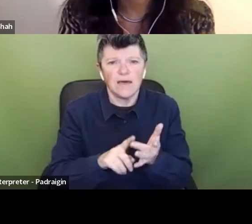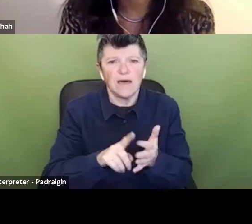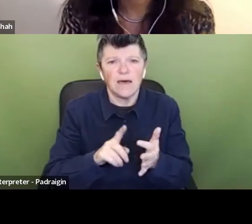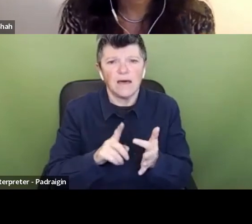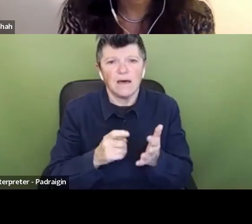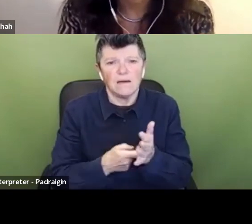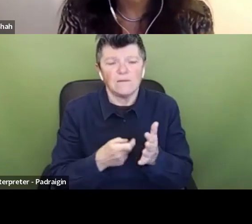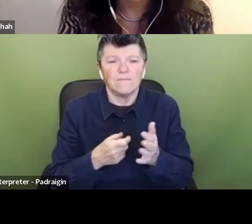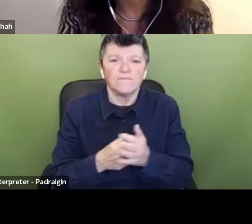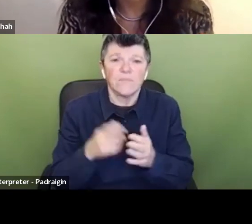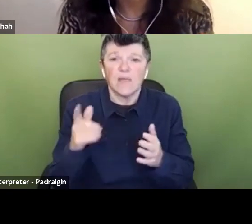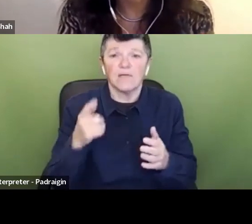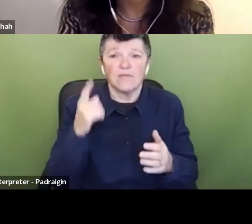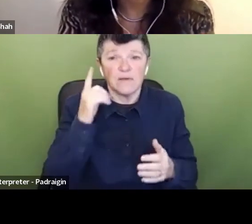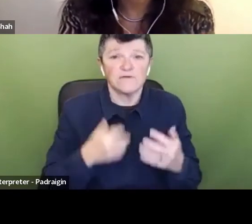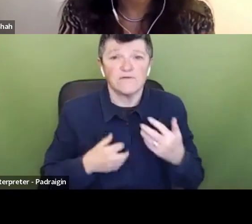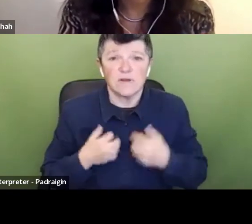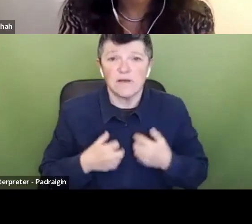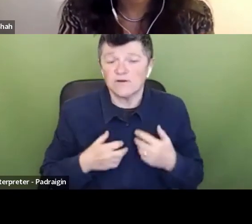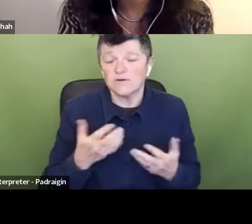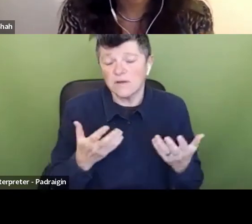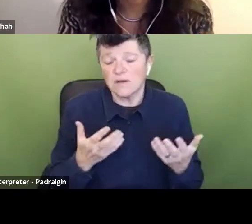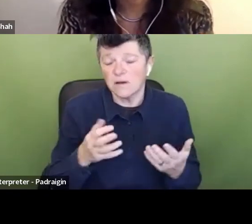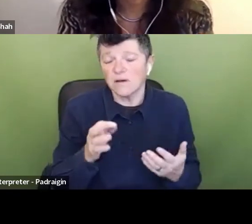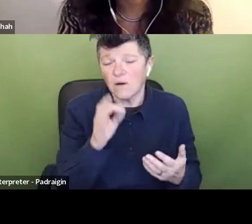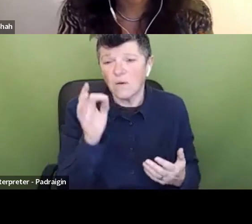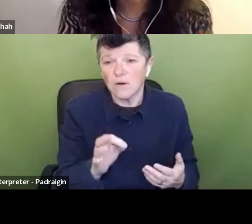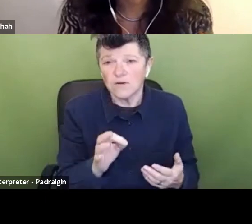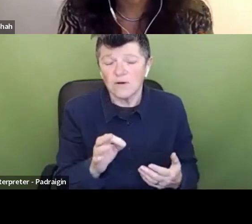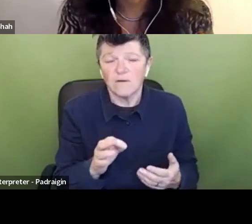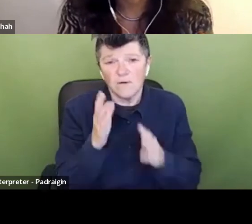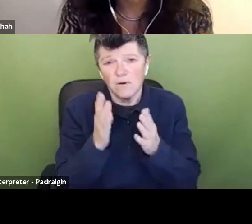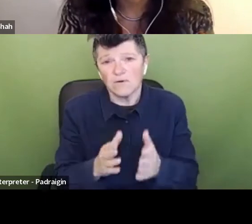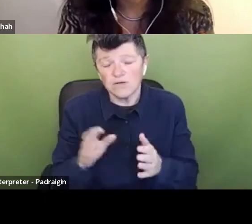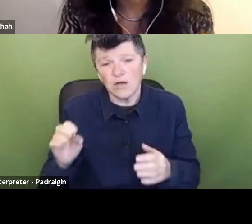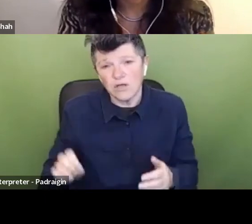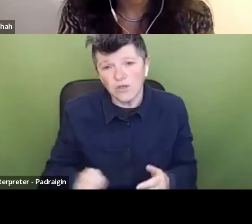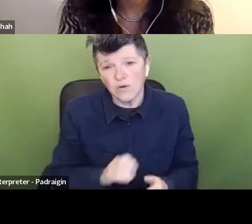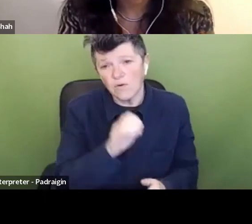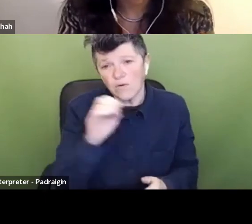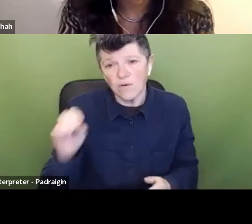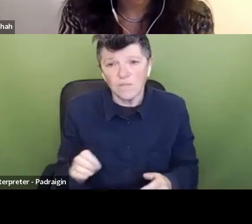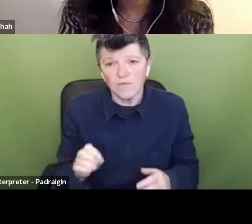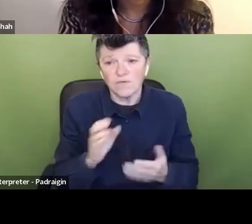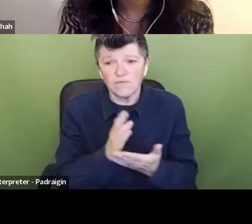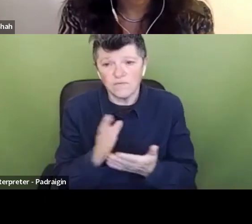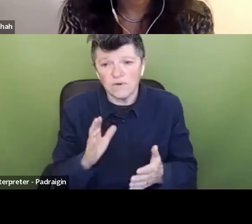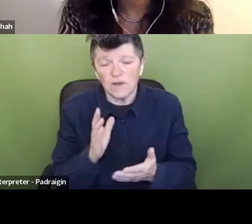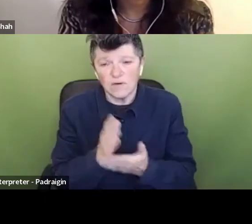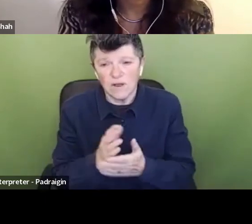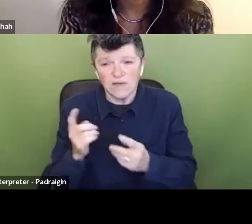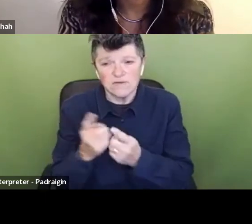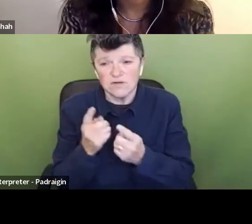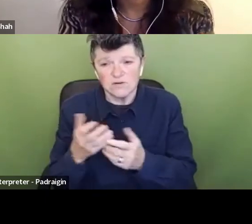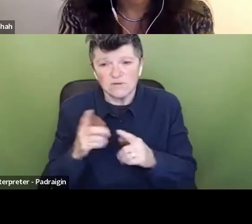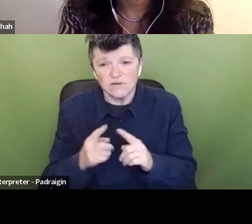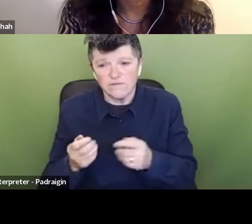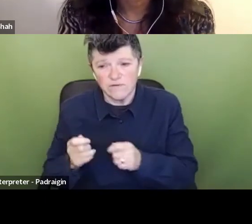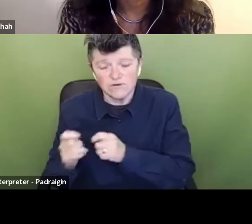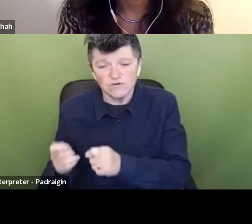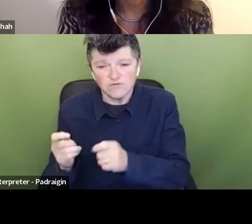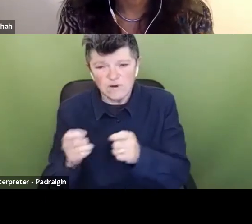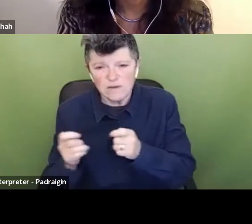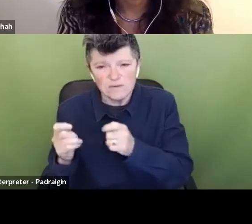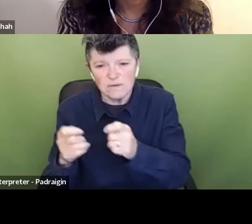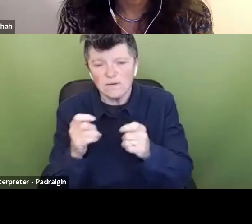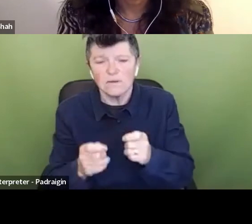interesting question, because I think, of course, within Europe as a category, there's such different treatments around these issues, and some things,